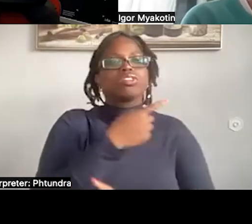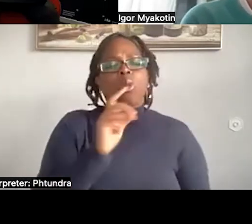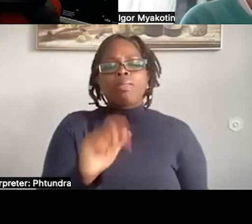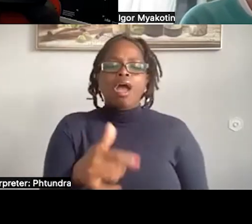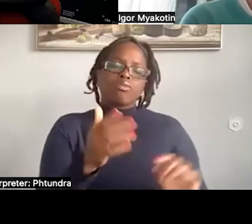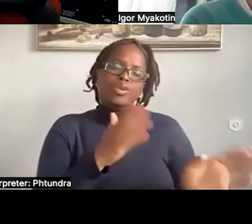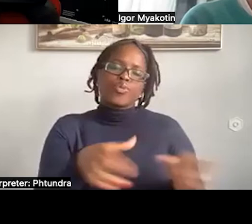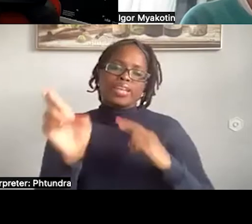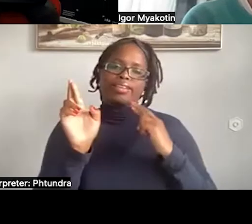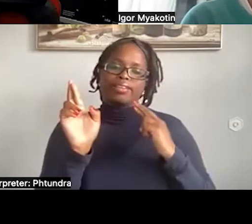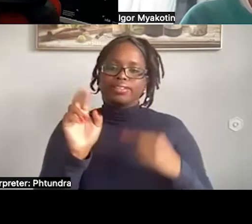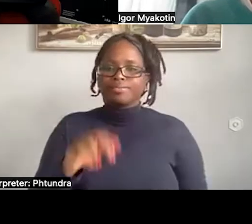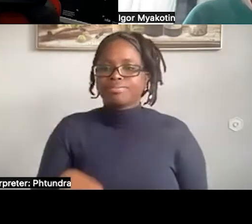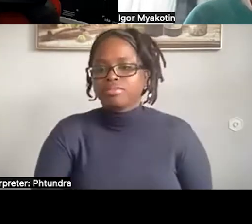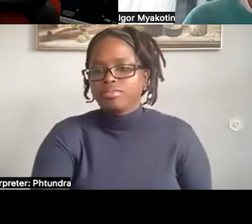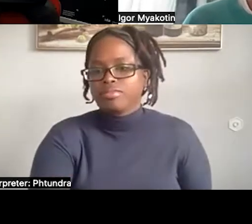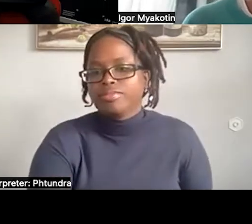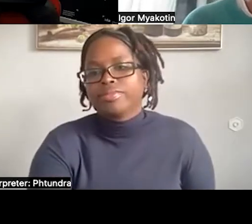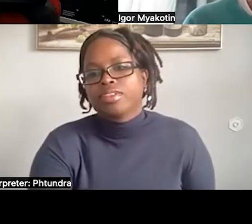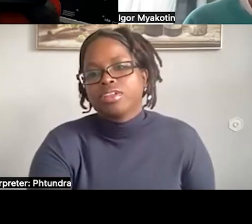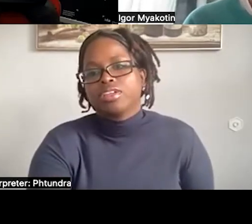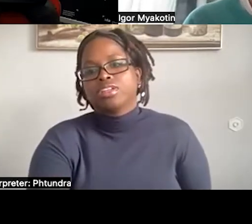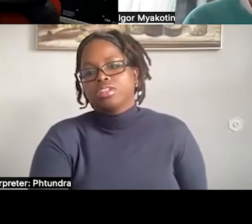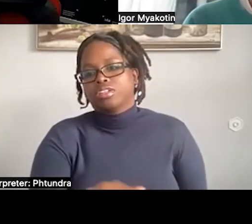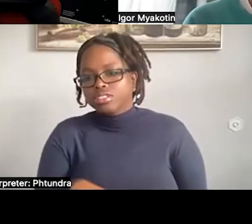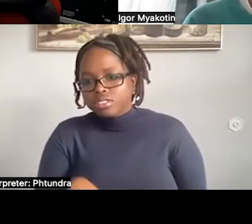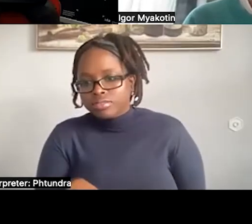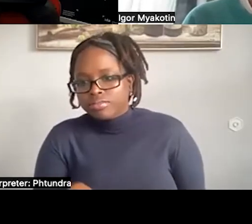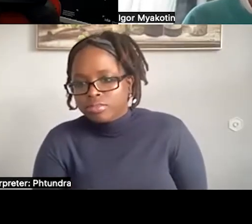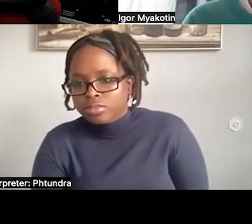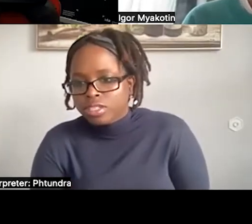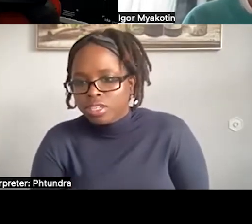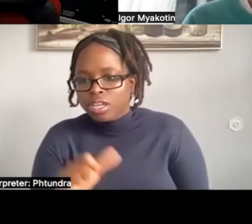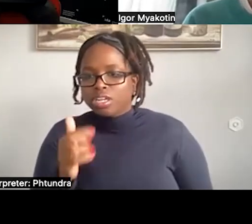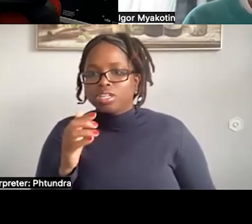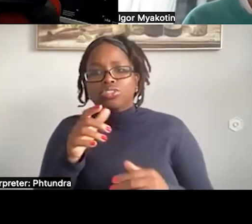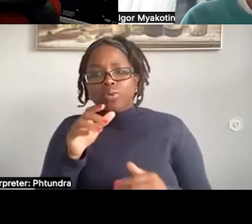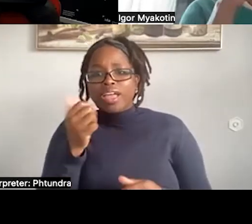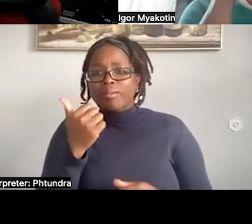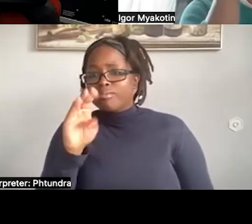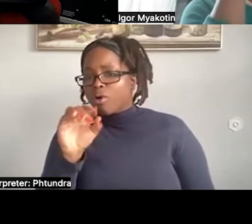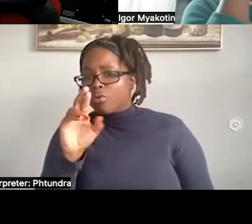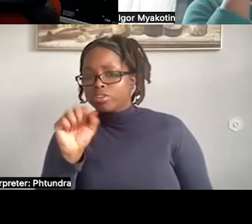Rokhsareh and Boris, anything regarding safety that you wish to speak on?